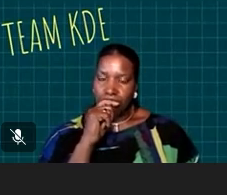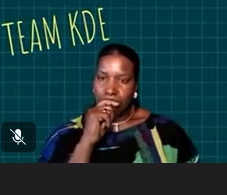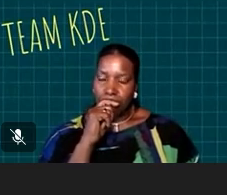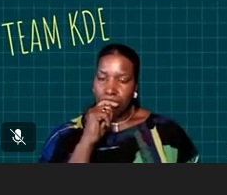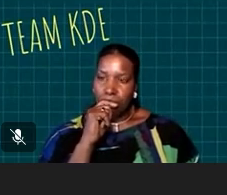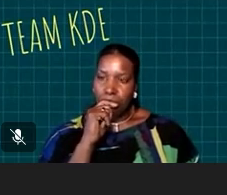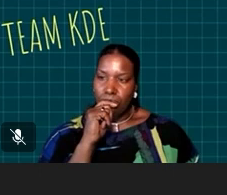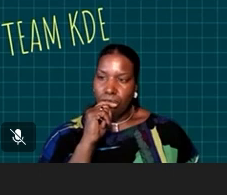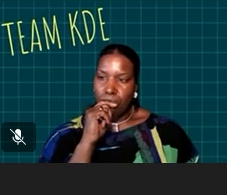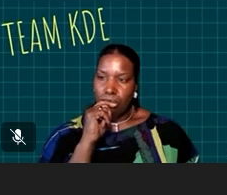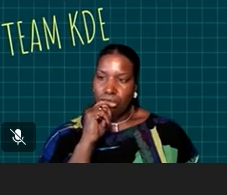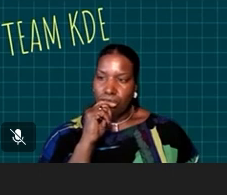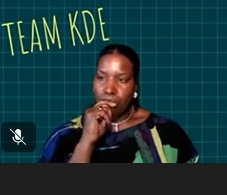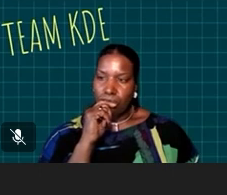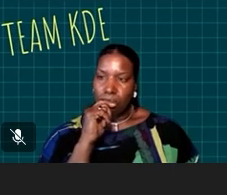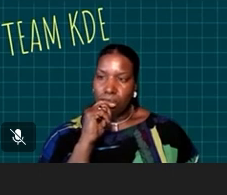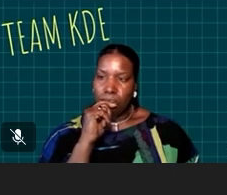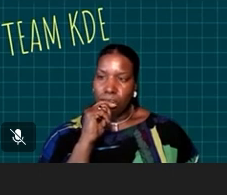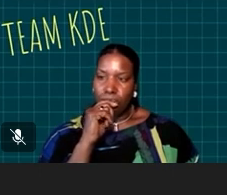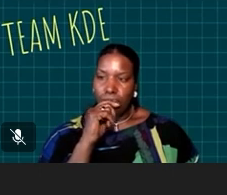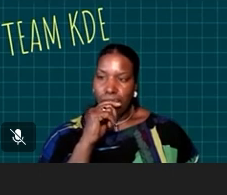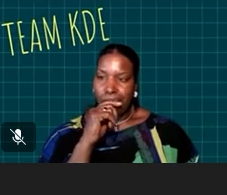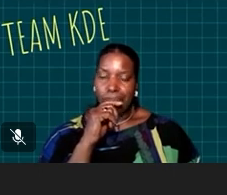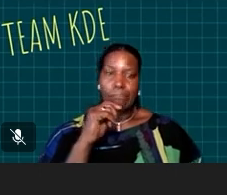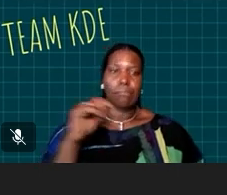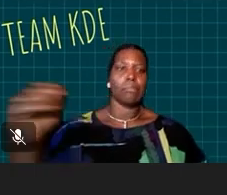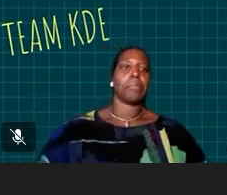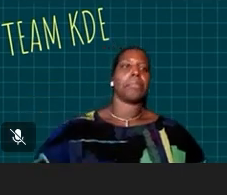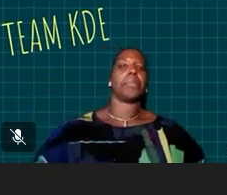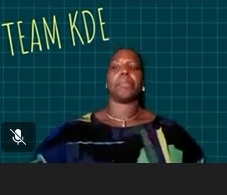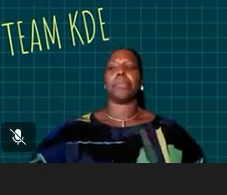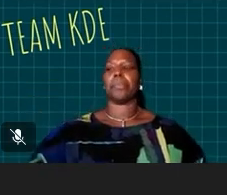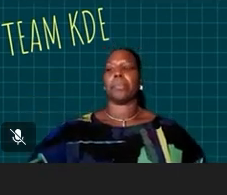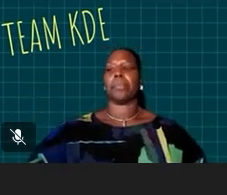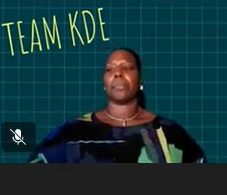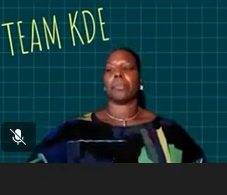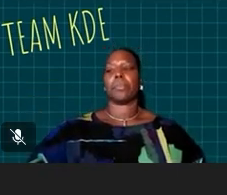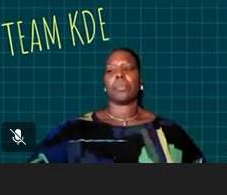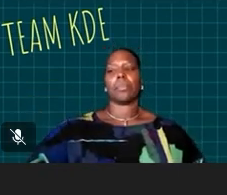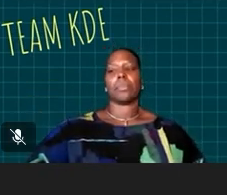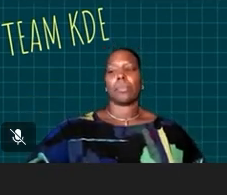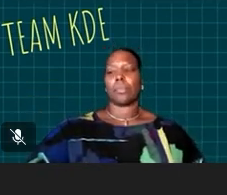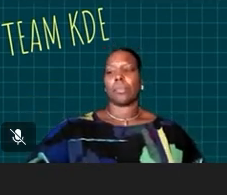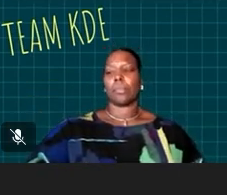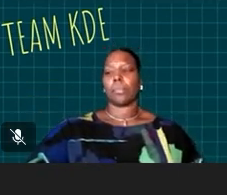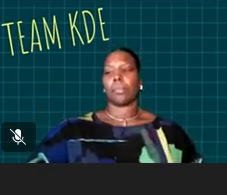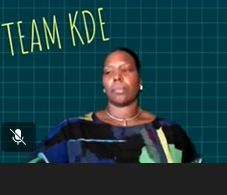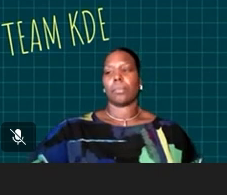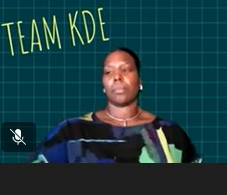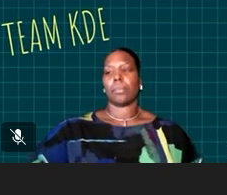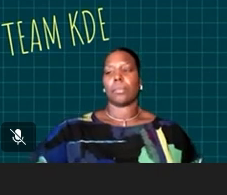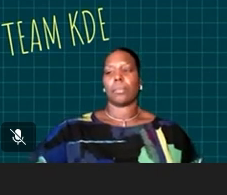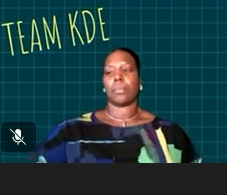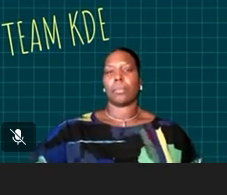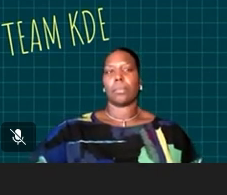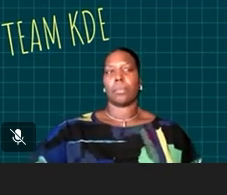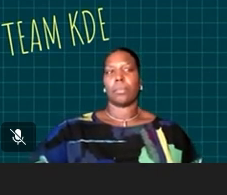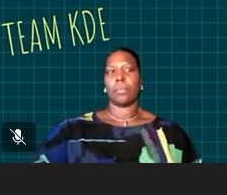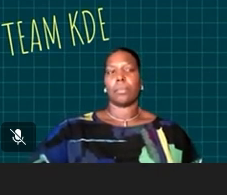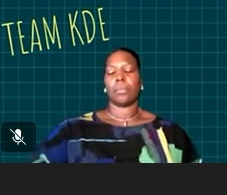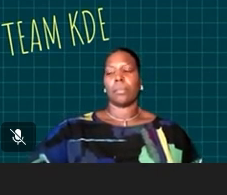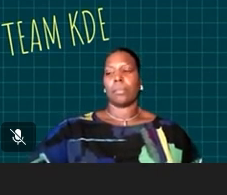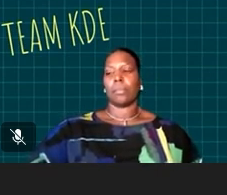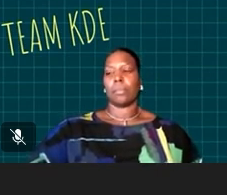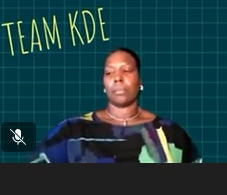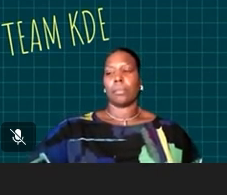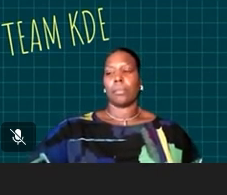during once you've got things going. If you're going to have excess strands, they must be paid for out